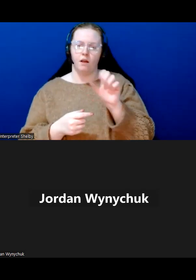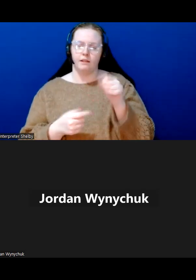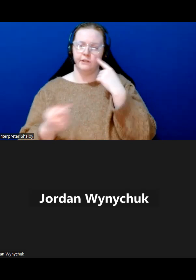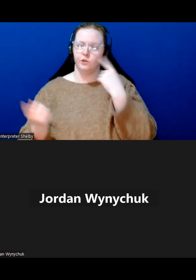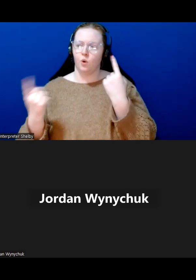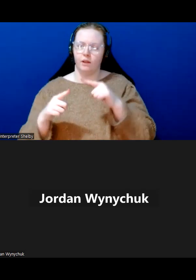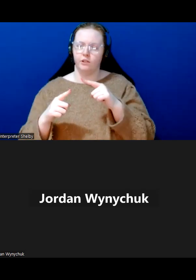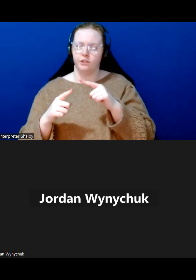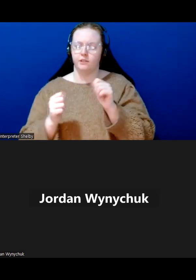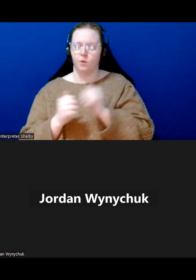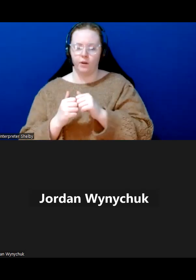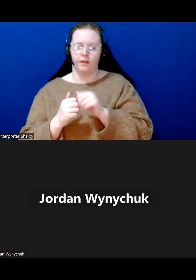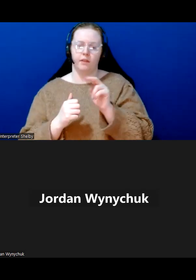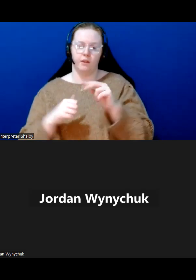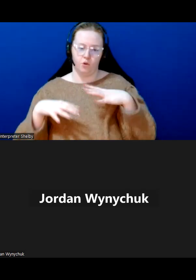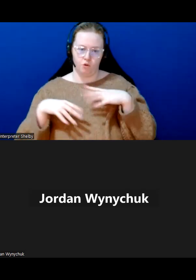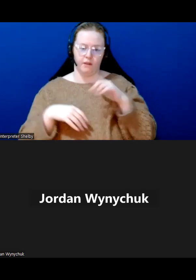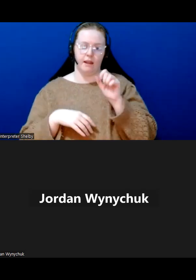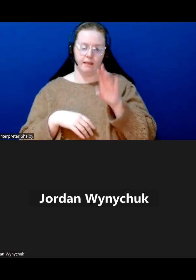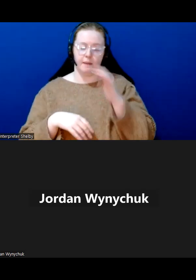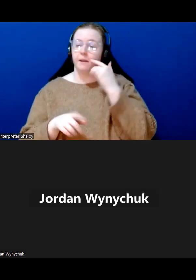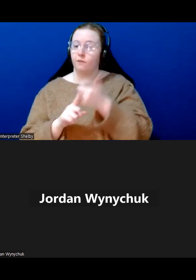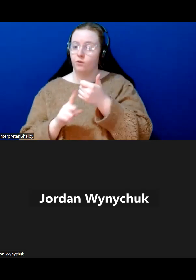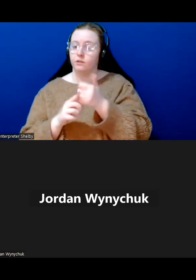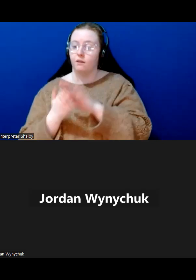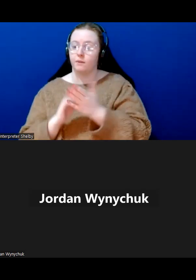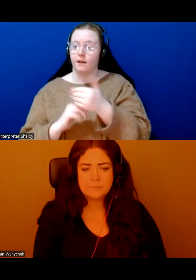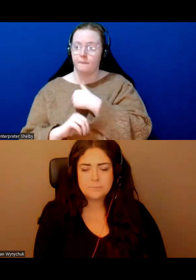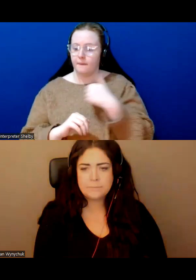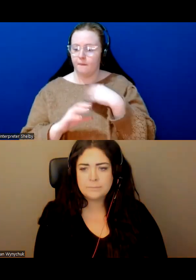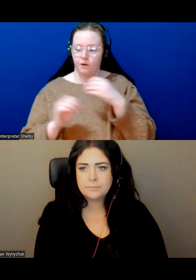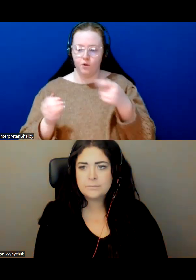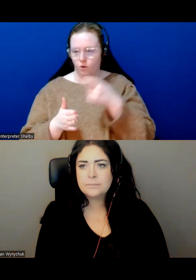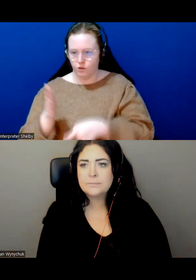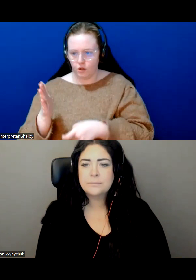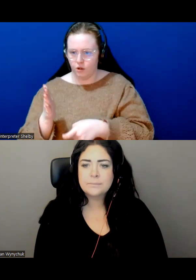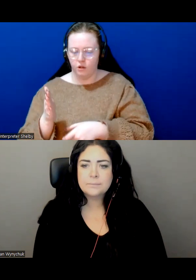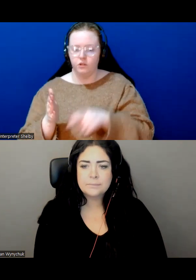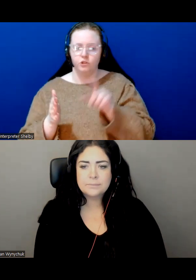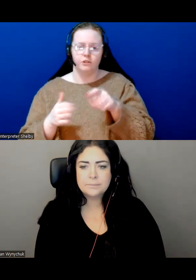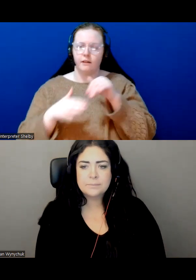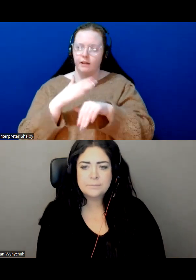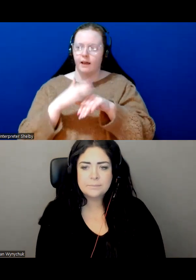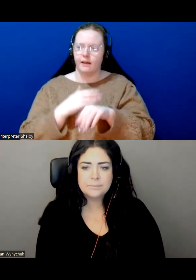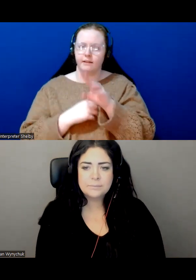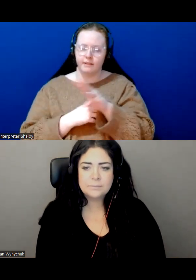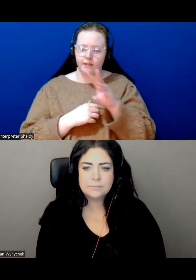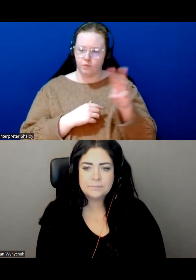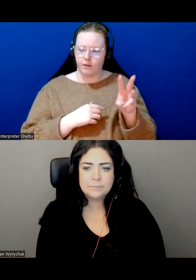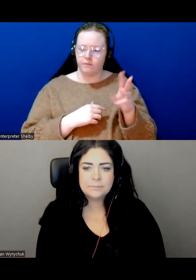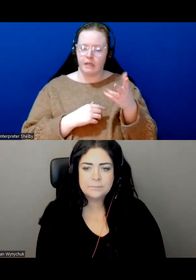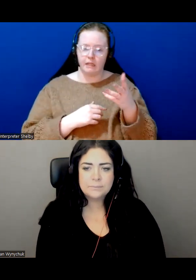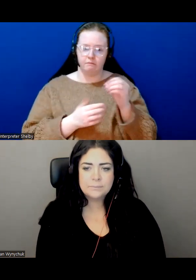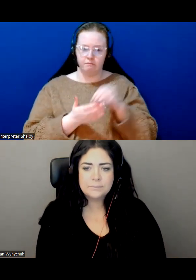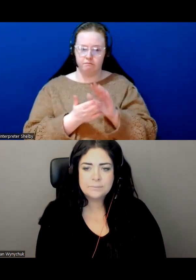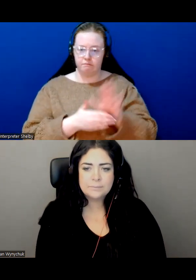And the Wellness Coalitions, once you become a member, and there's no charge to become a member, you just have to go on their website and indicate that you'd